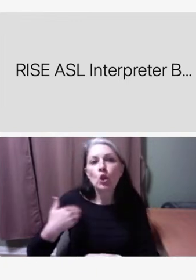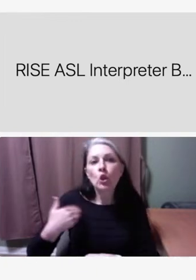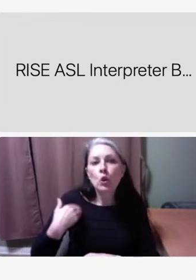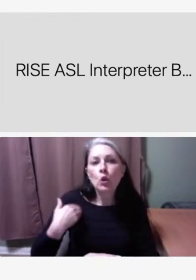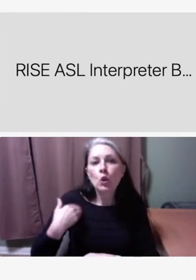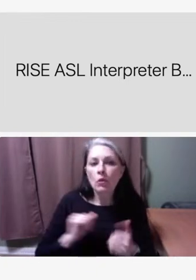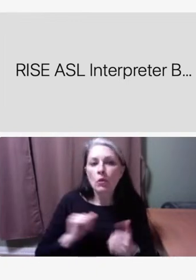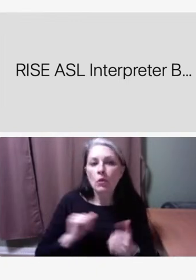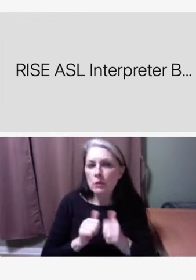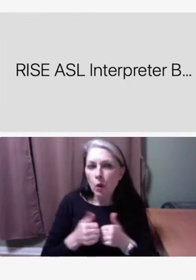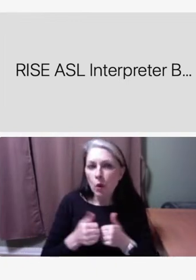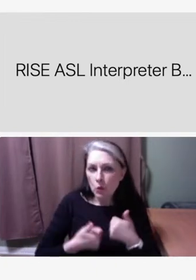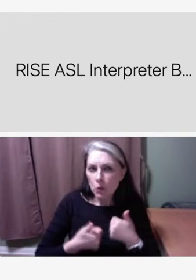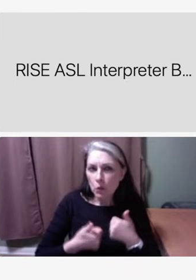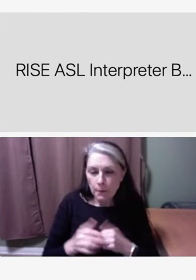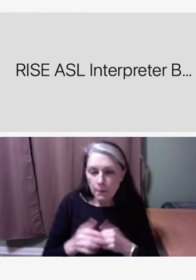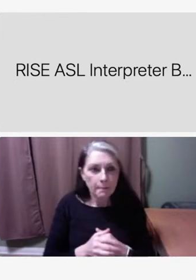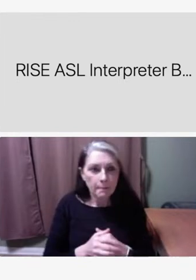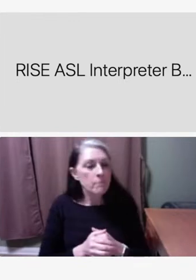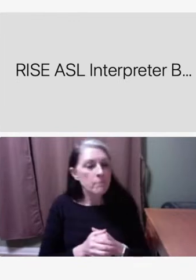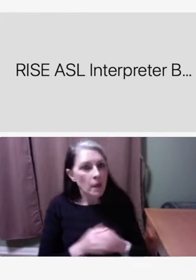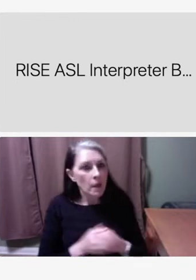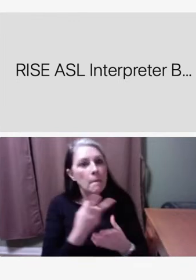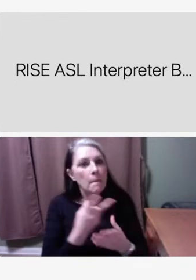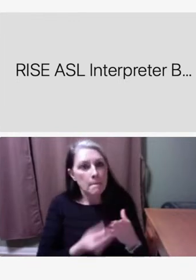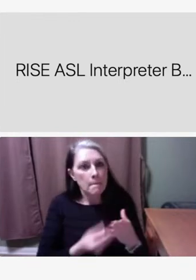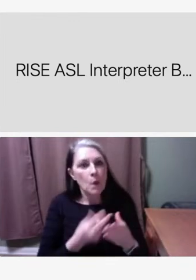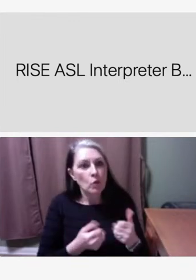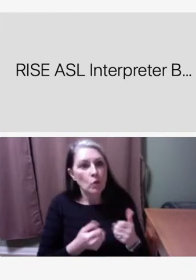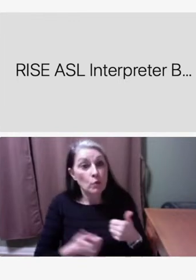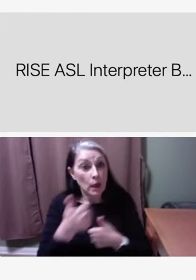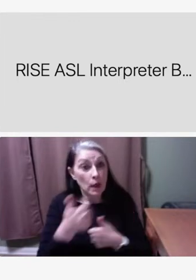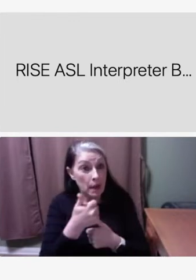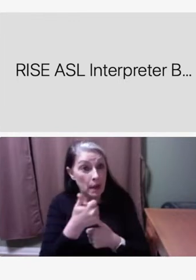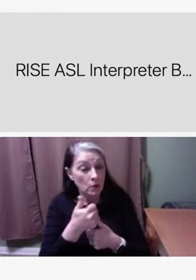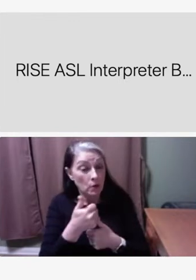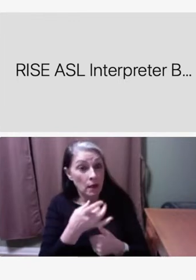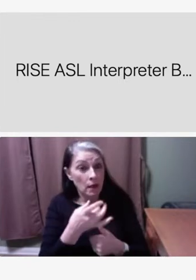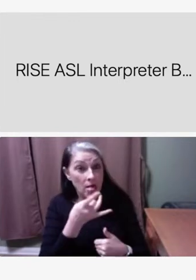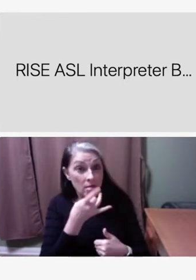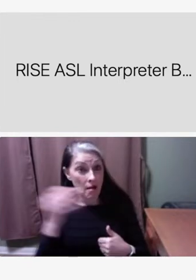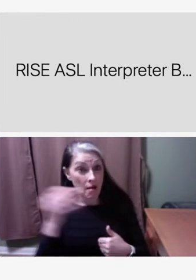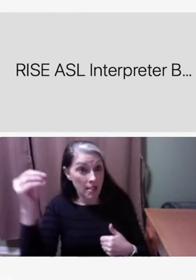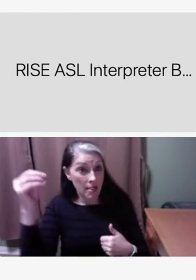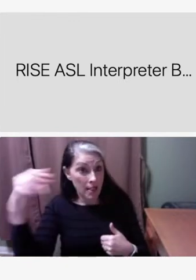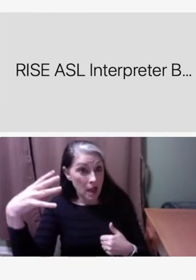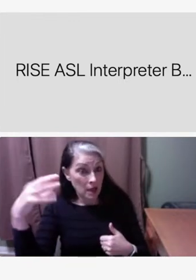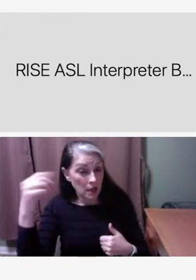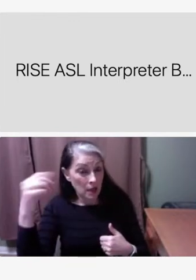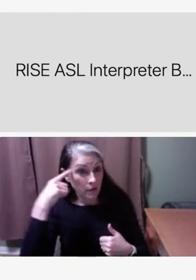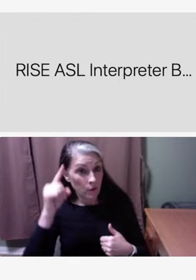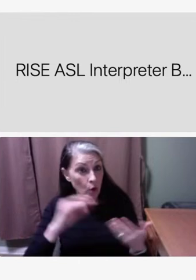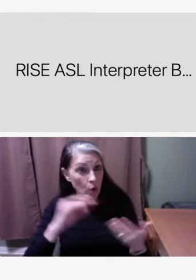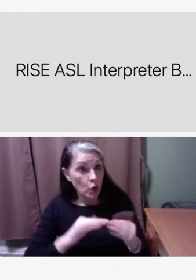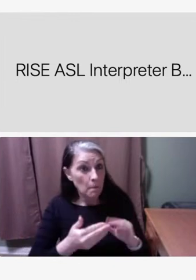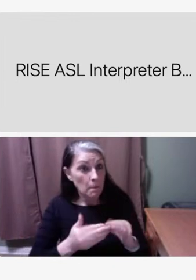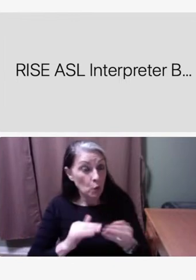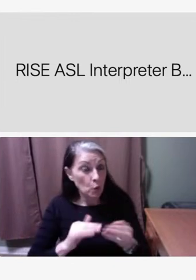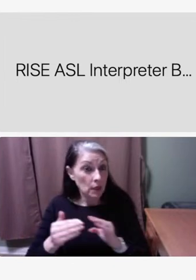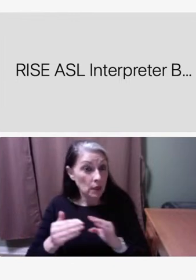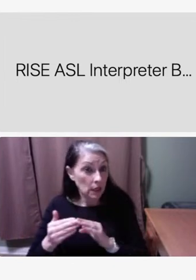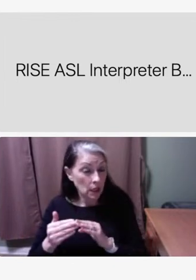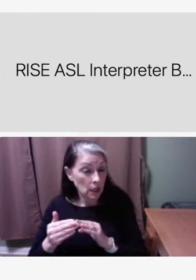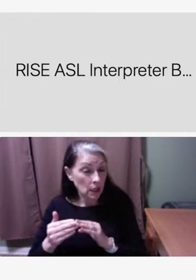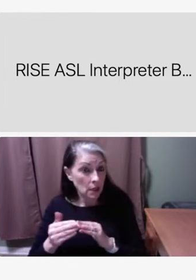It's for both, but primarily because the lighting is generally for community sports.